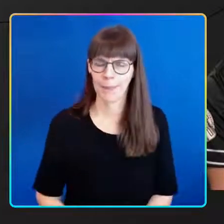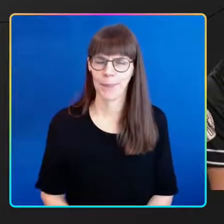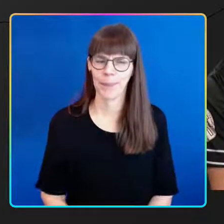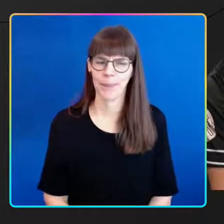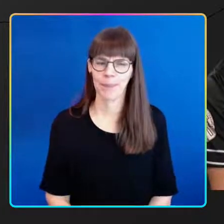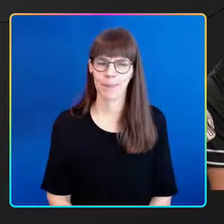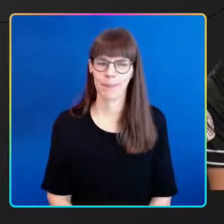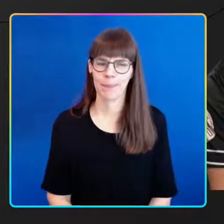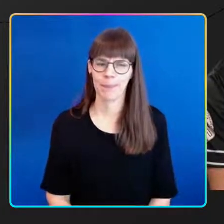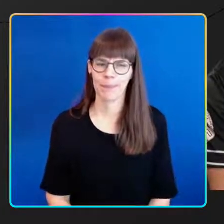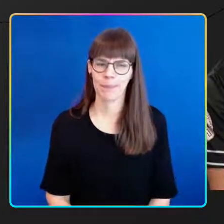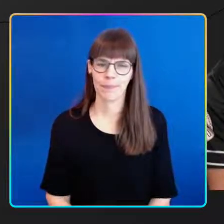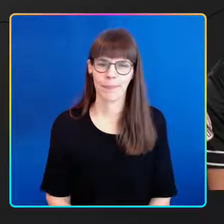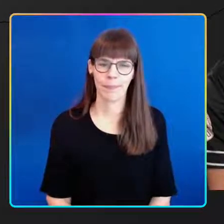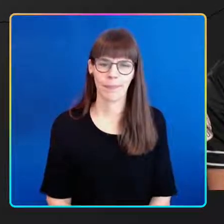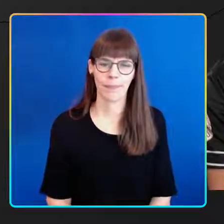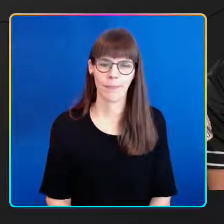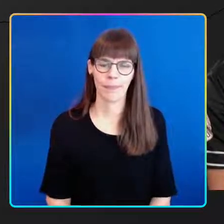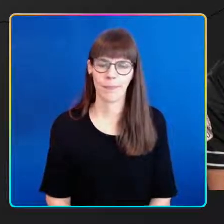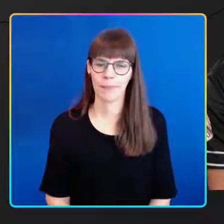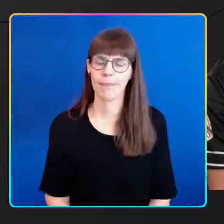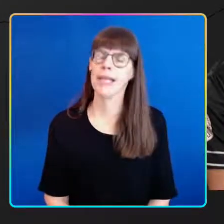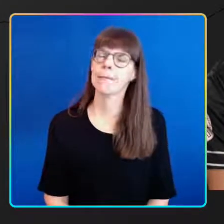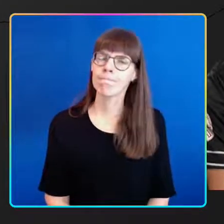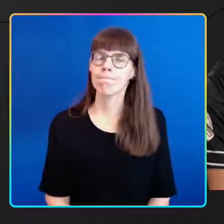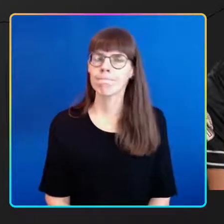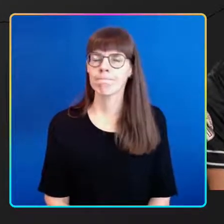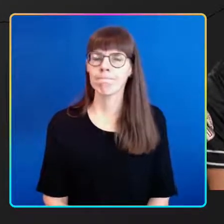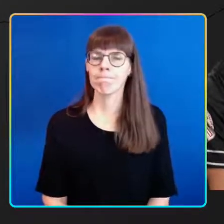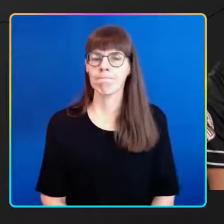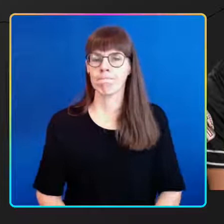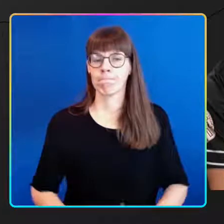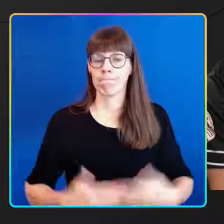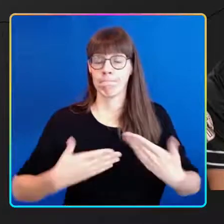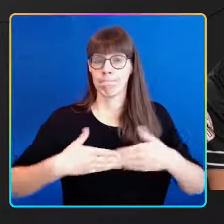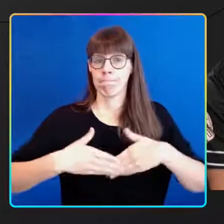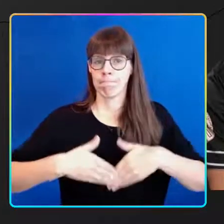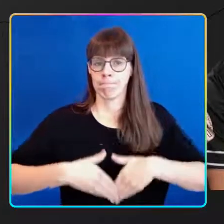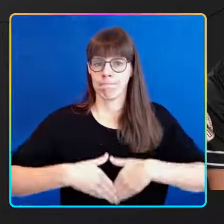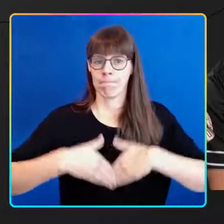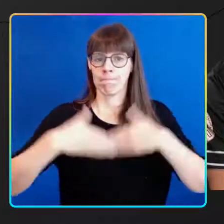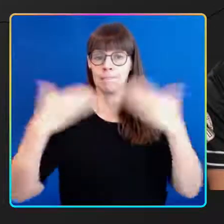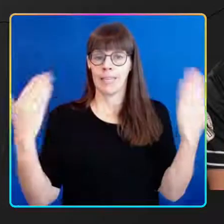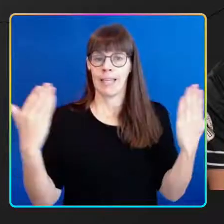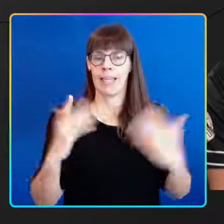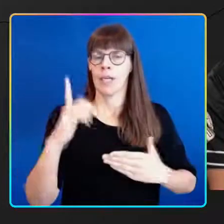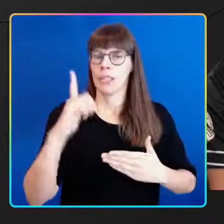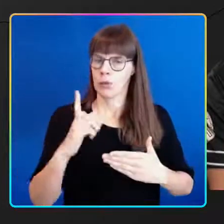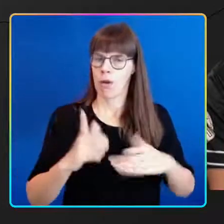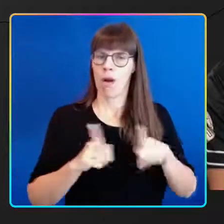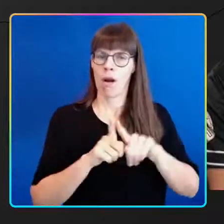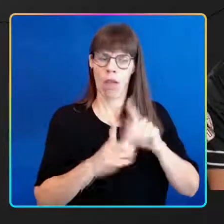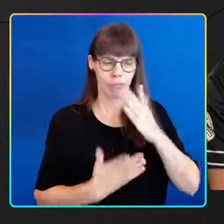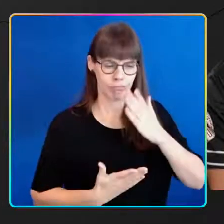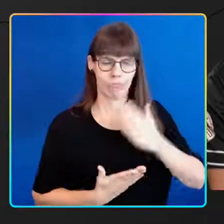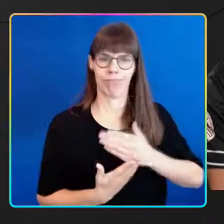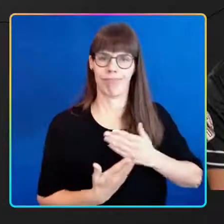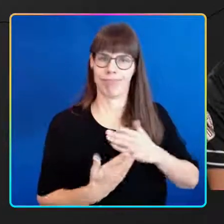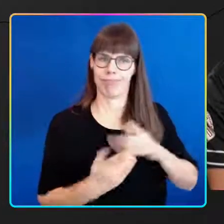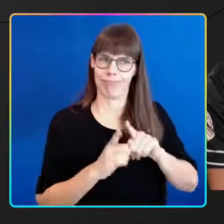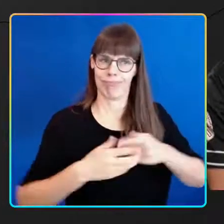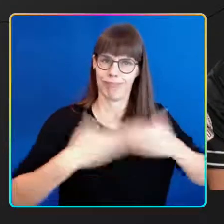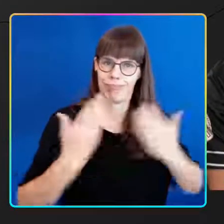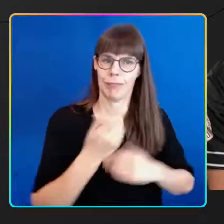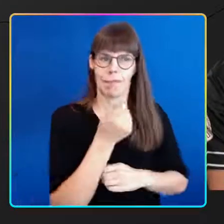Okay, so every day I usually start my day with a full breakfast. It could be at home or it